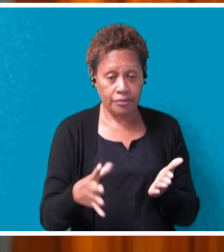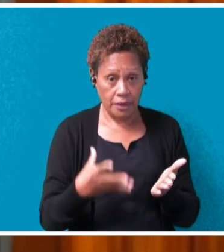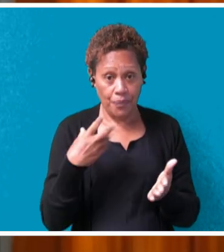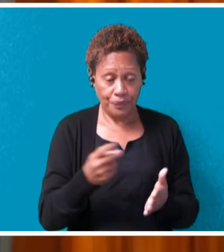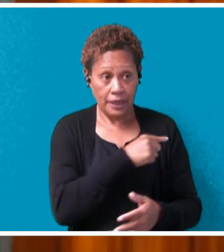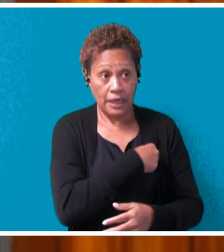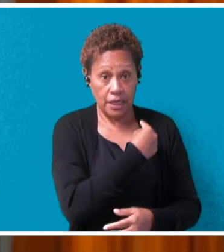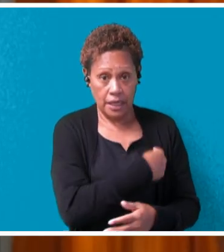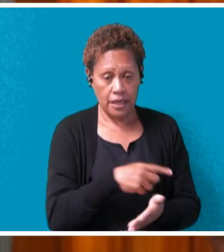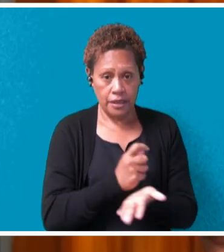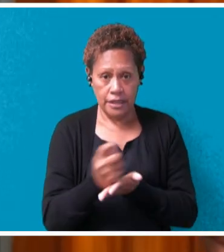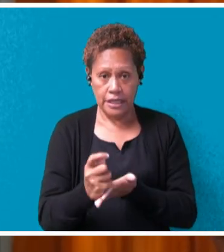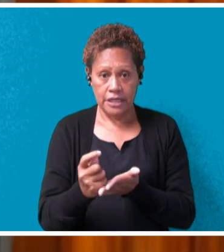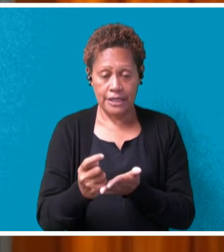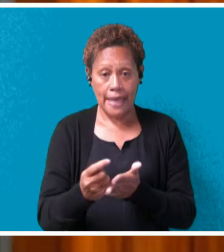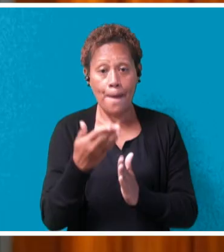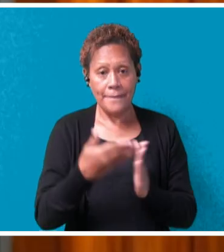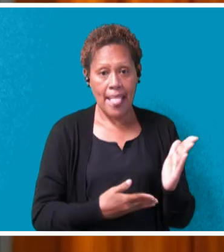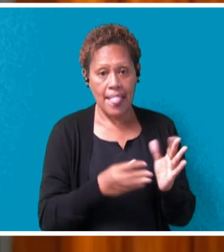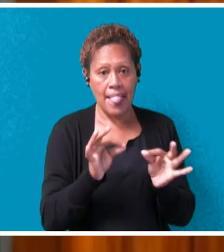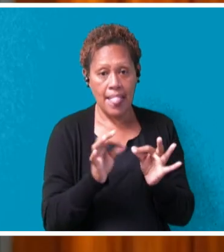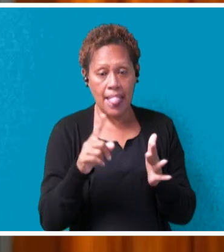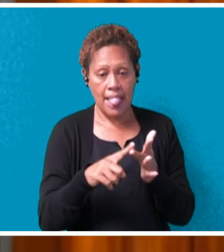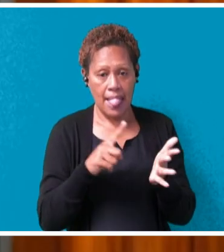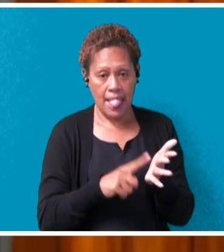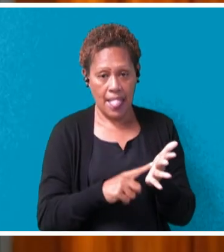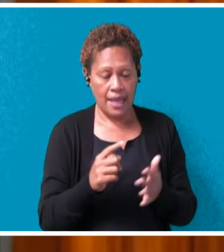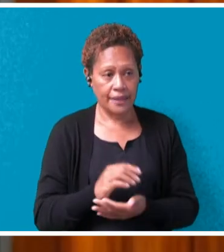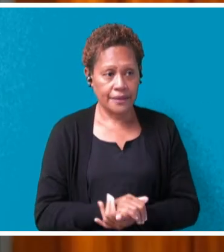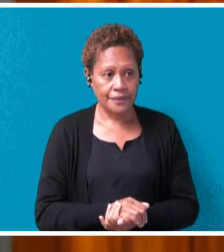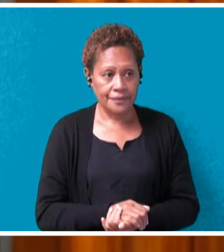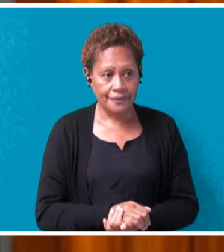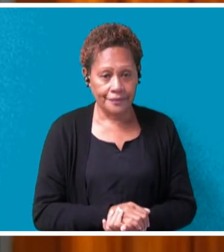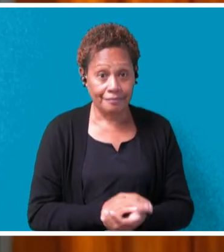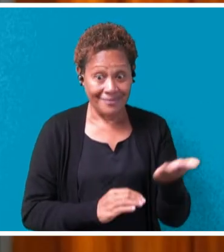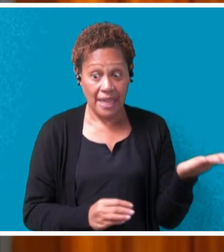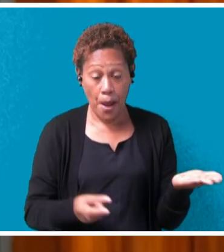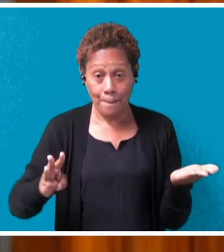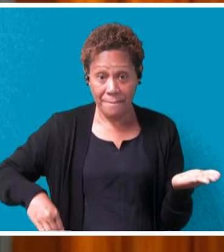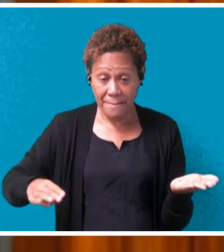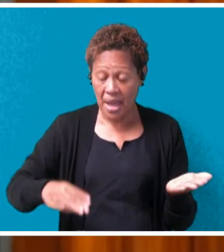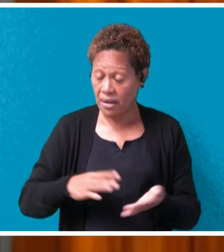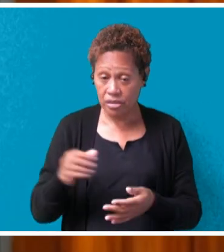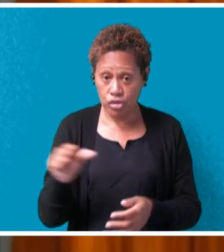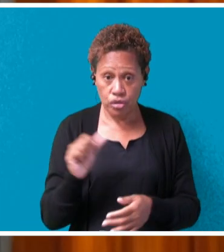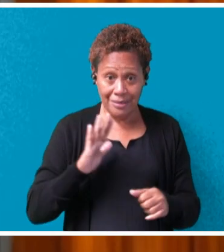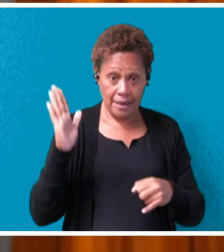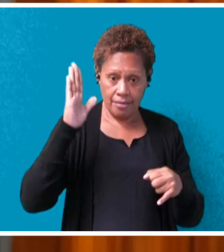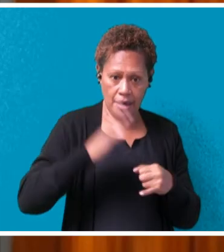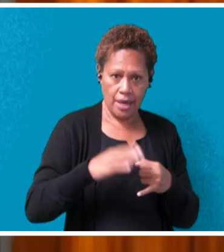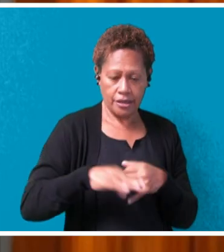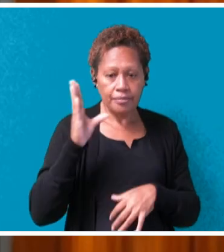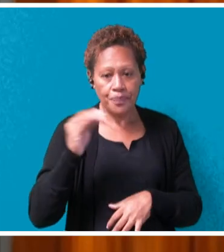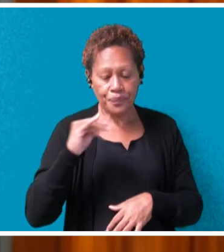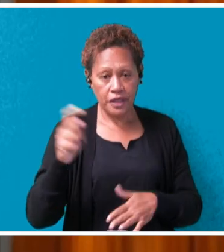Accountability and Transparency Bill. Mr. Speaker, sir, honorable member should be the last person to lecture this House about